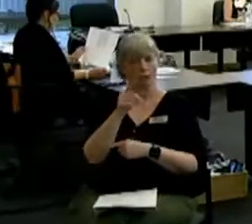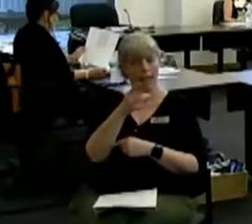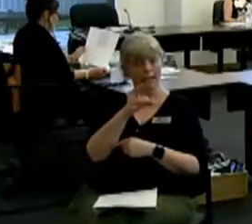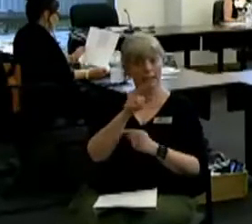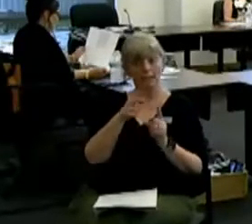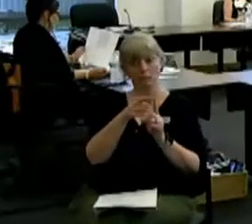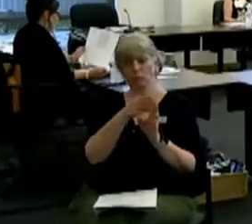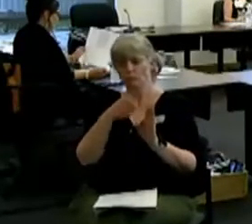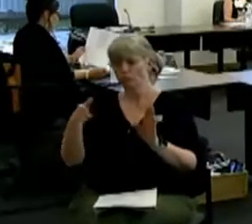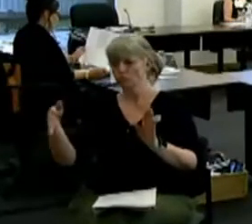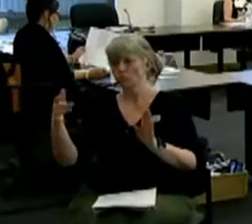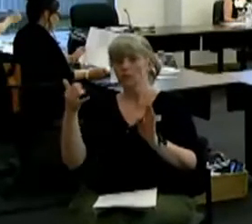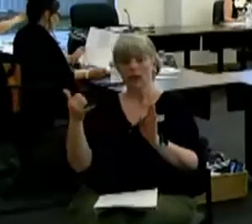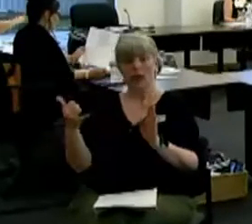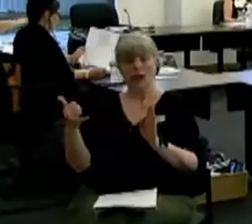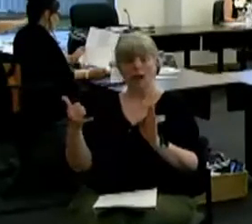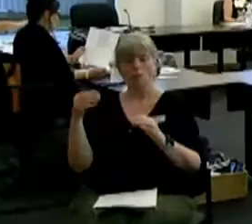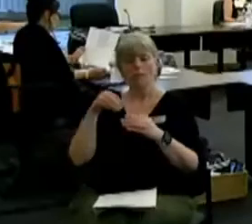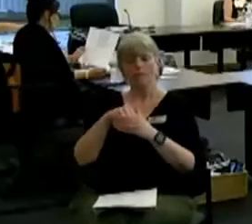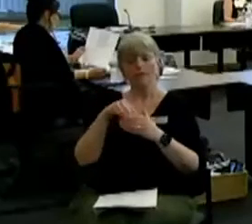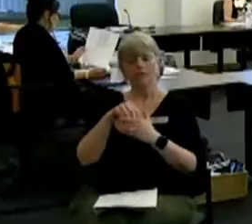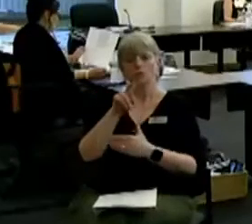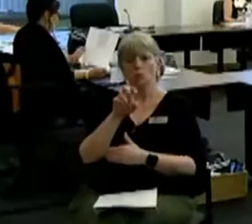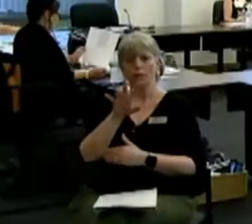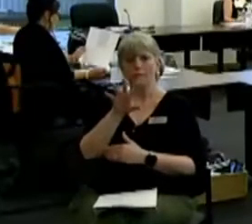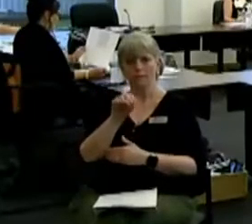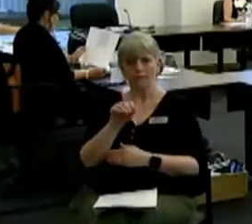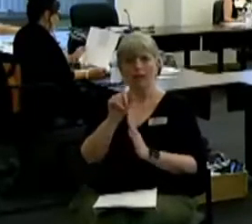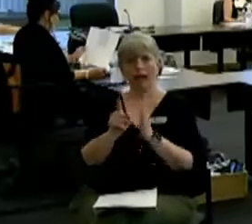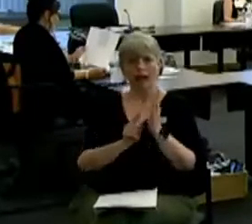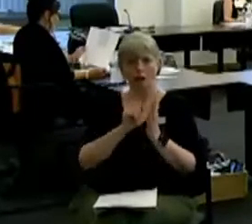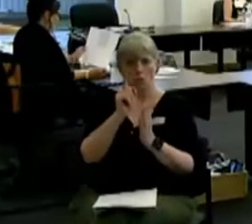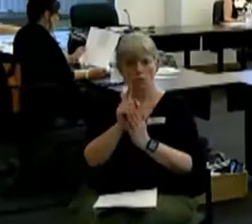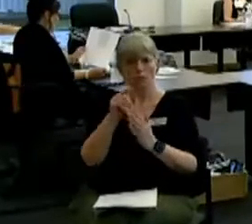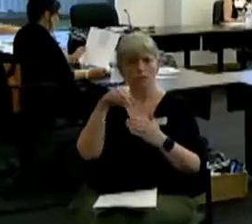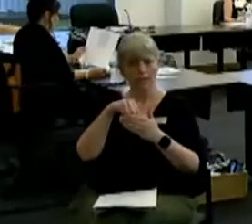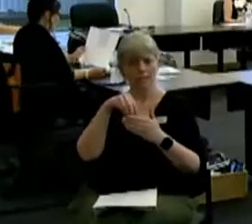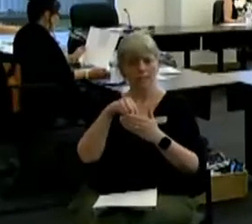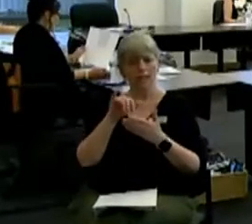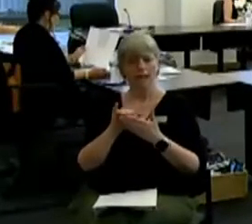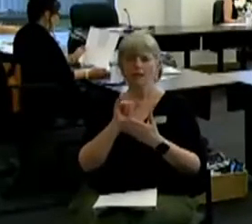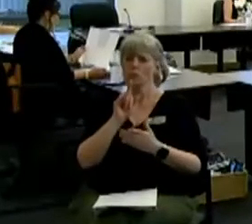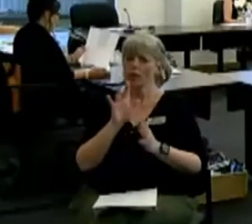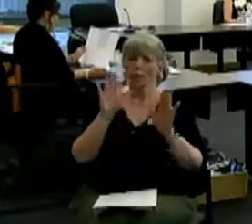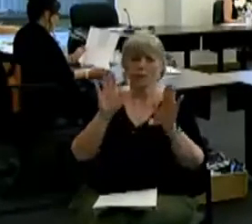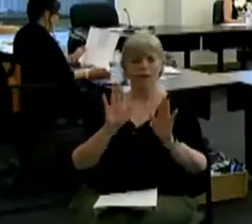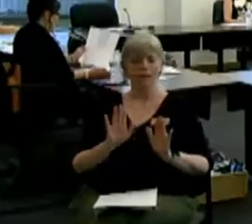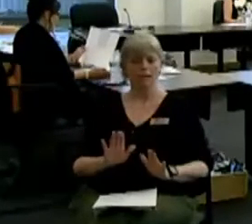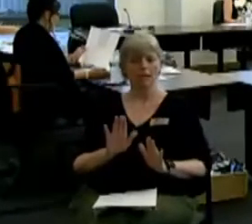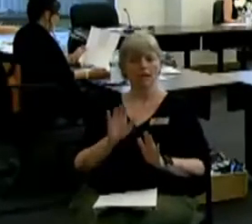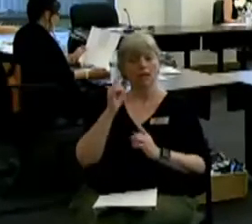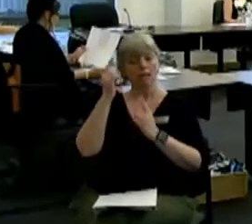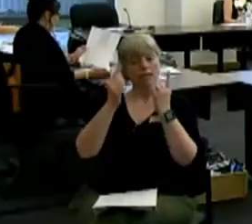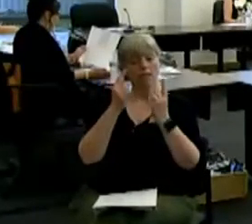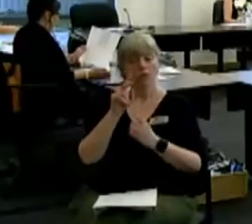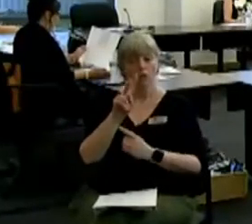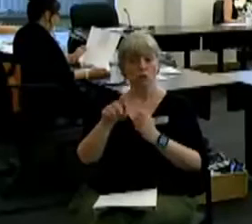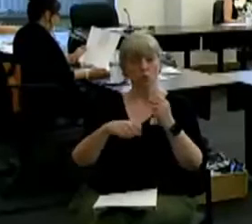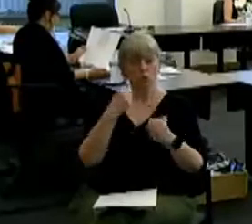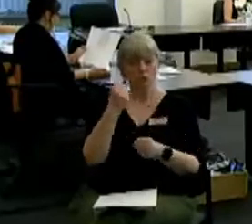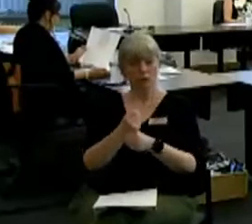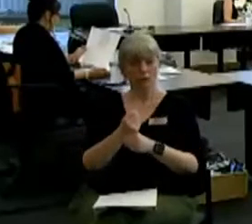to now, we've invested over 250 hours into our district, which I think is really amazing, considering 2 of those years have